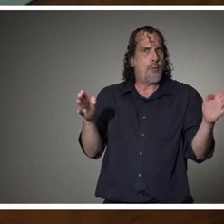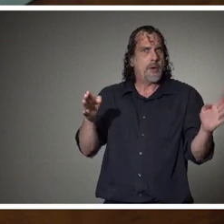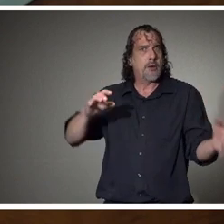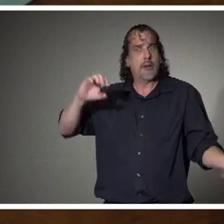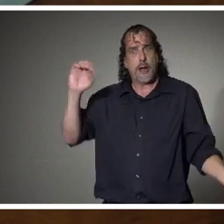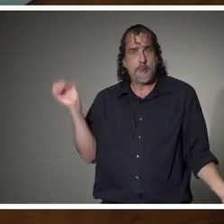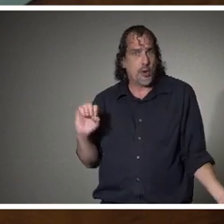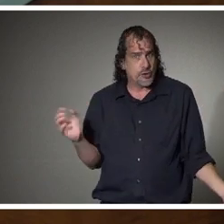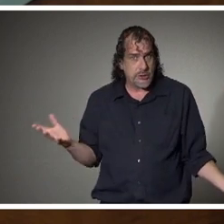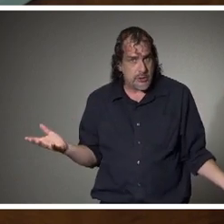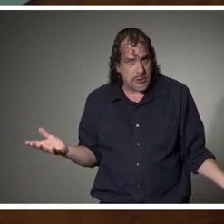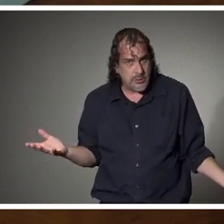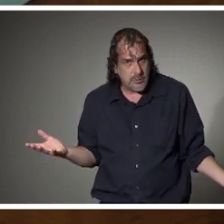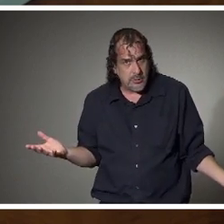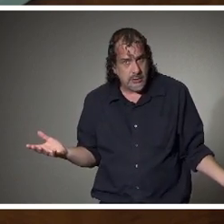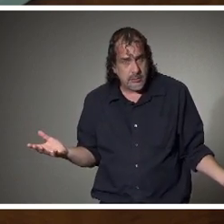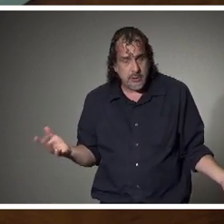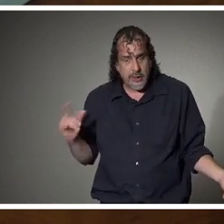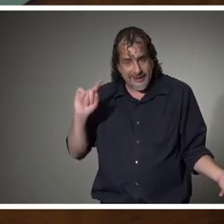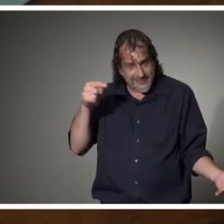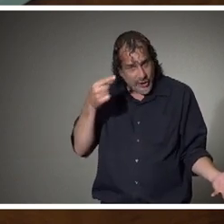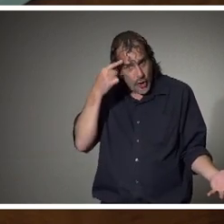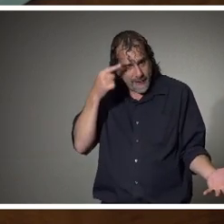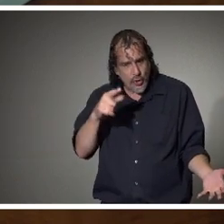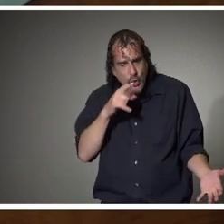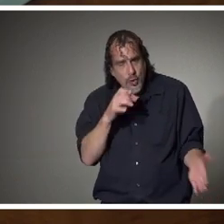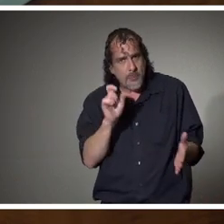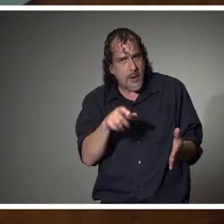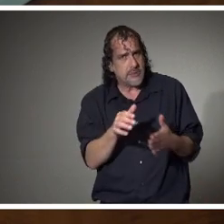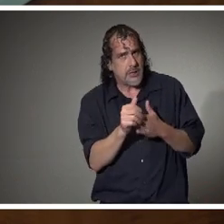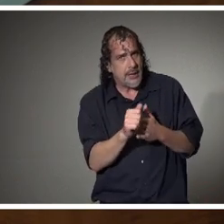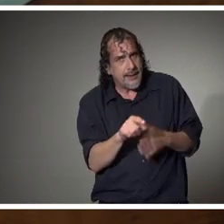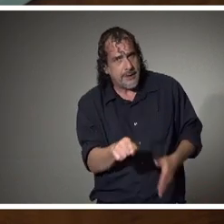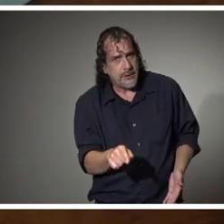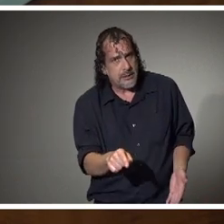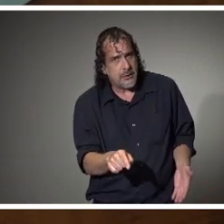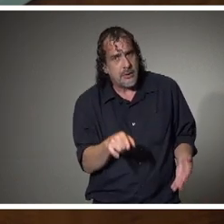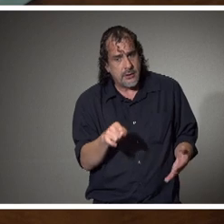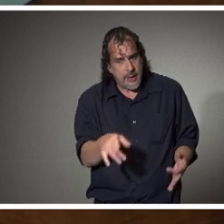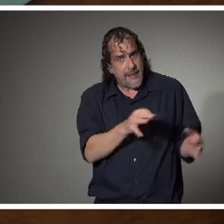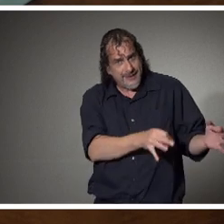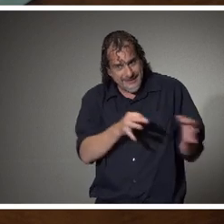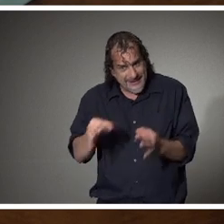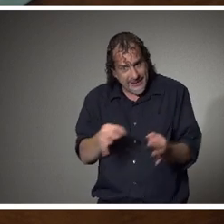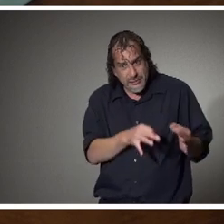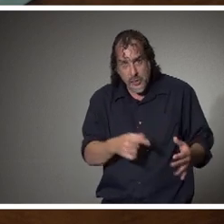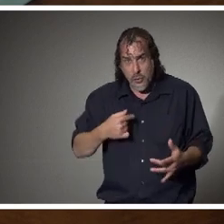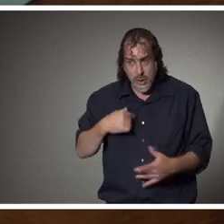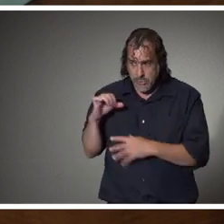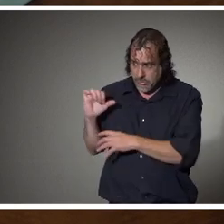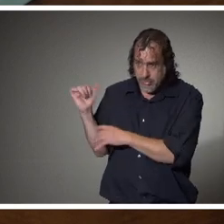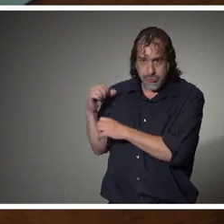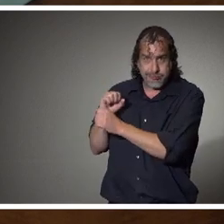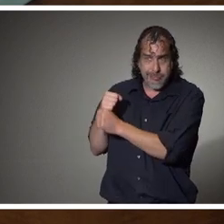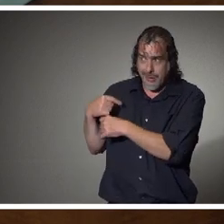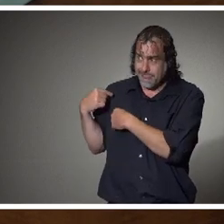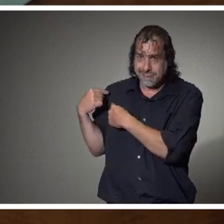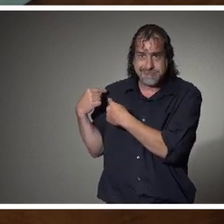emergency. It is the governors that have to lead. And I will tell you, these decisions that we've had to make over the